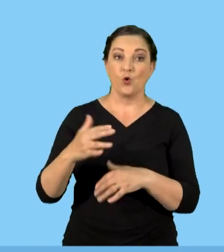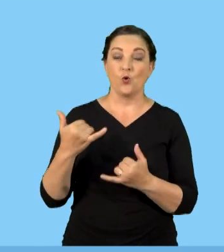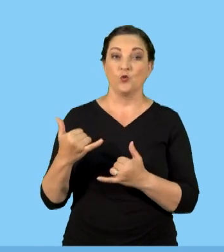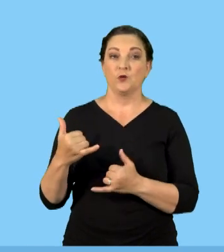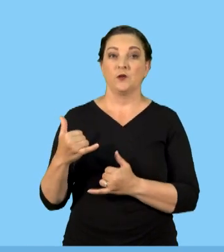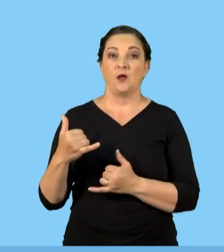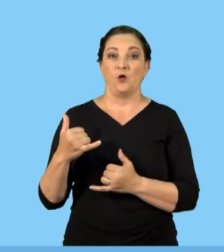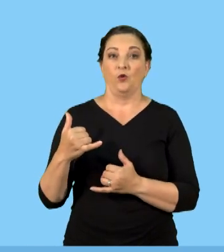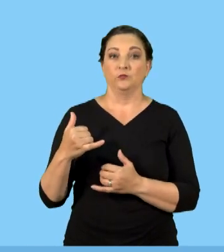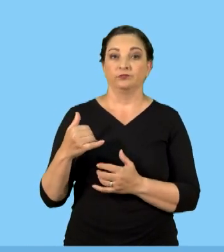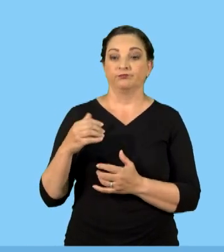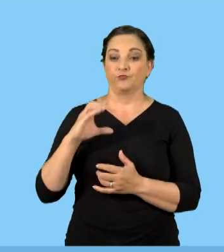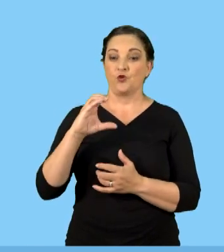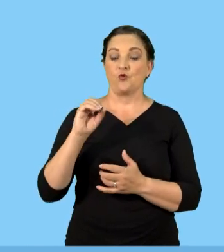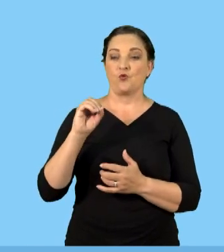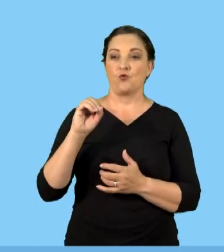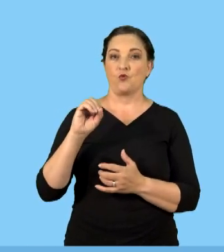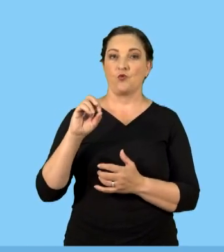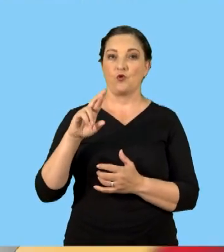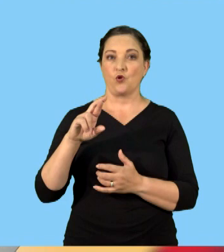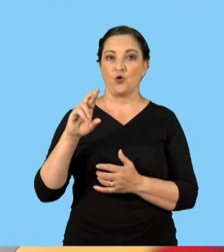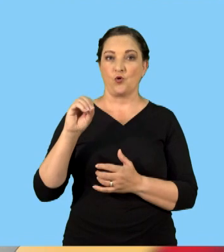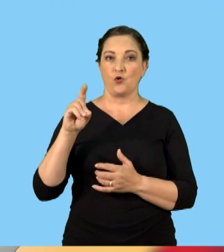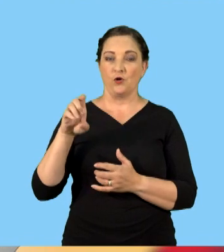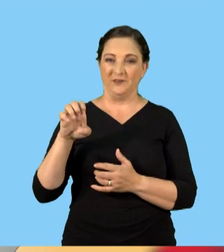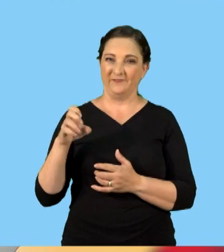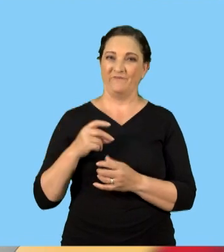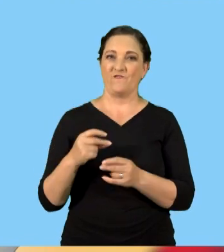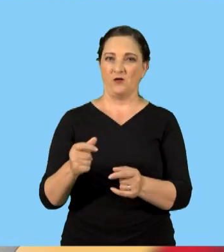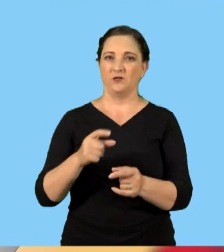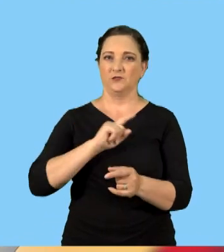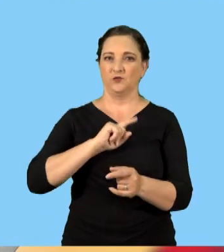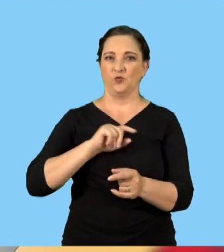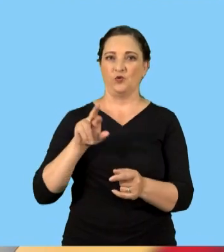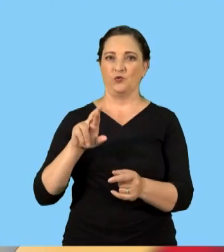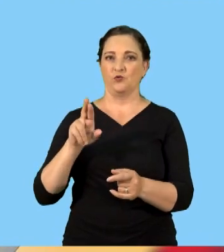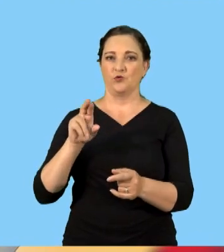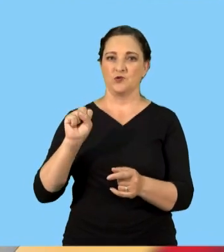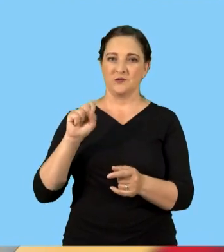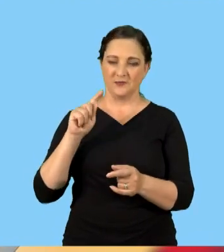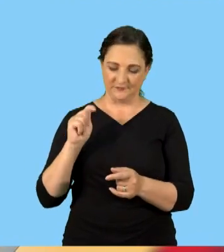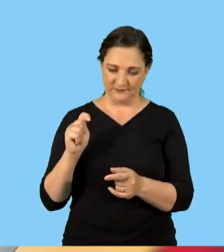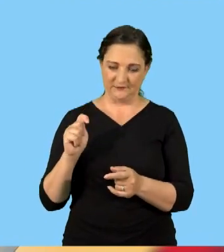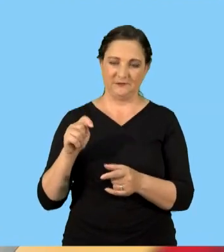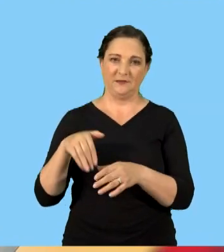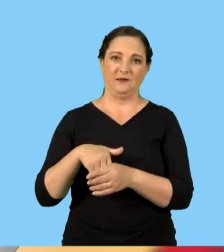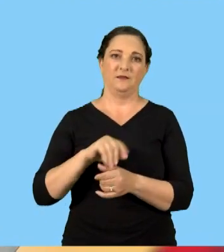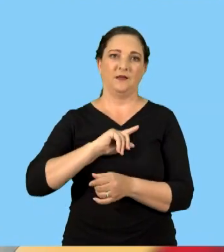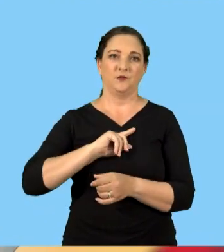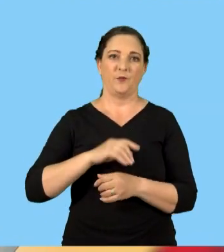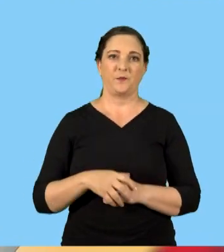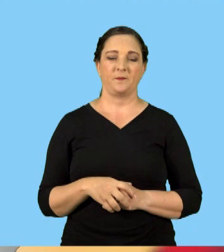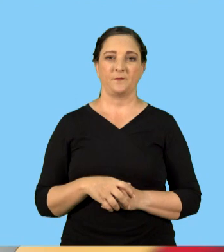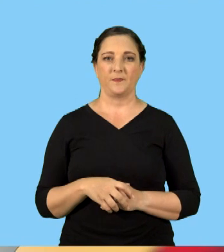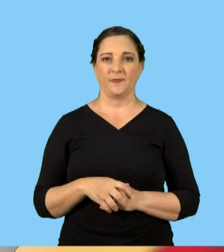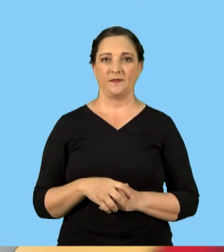more corrosive. So that means the substance that is near the ocean is going to corrode faster, or is going to rust faster as compared to the substance that